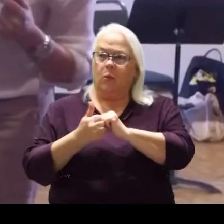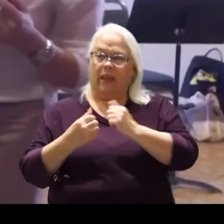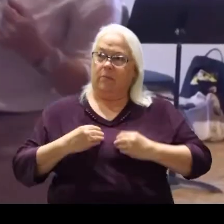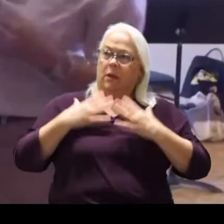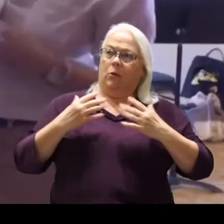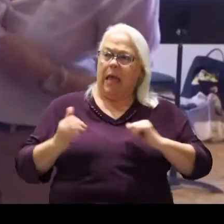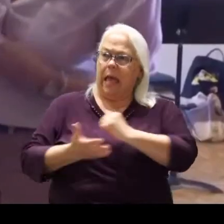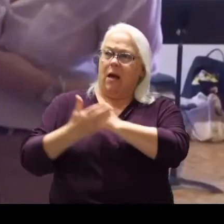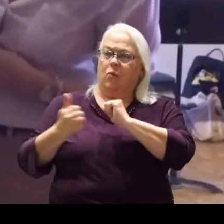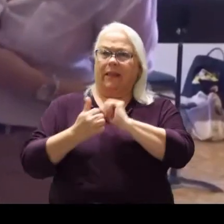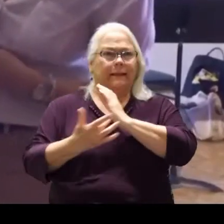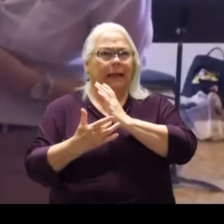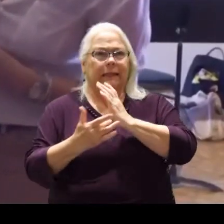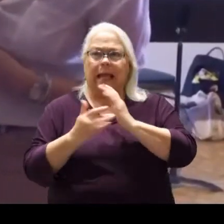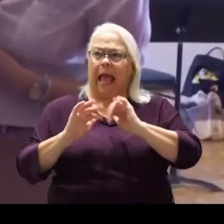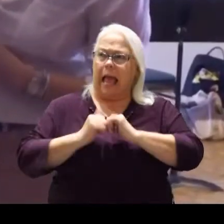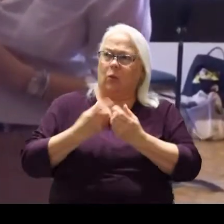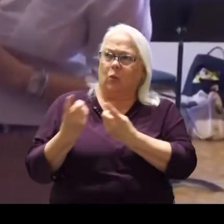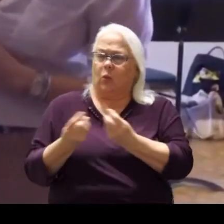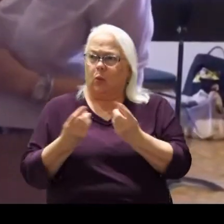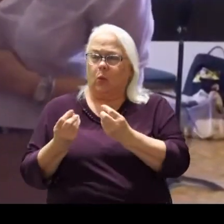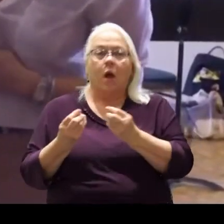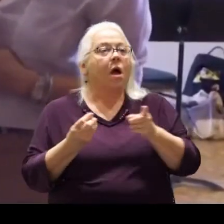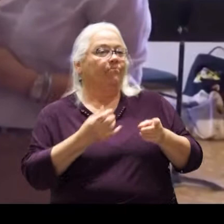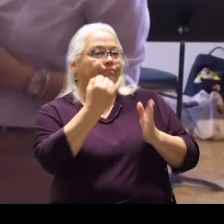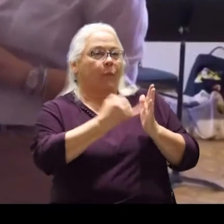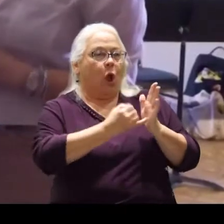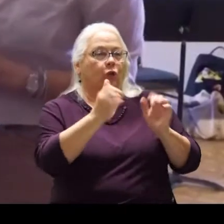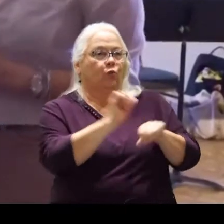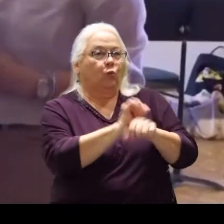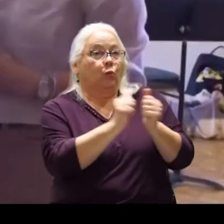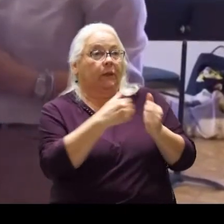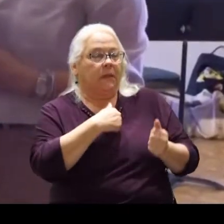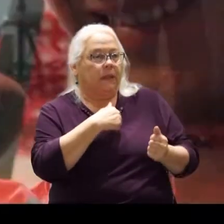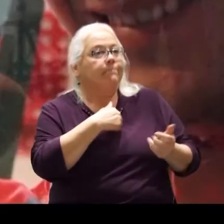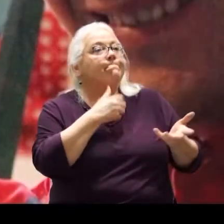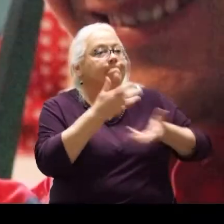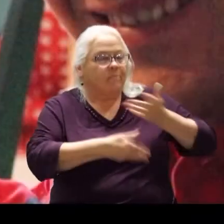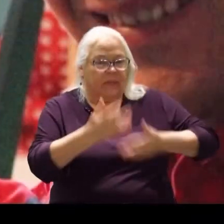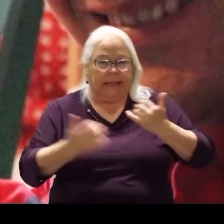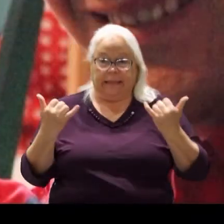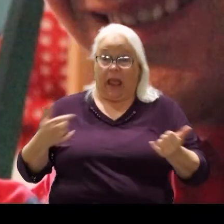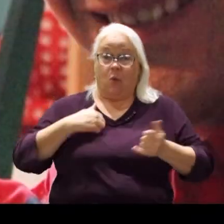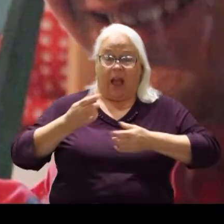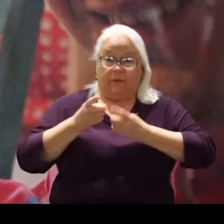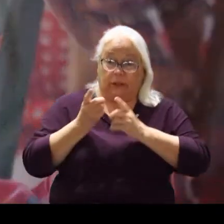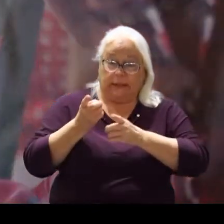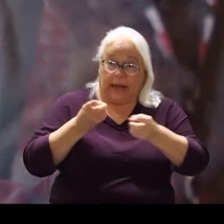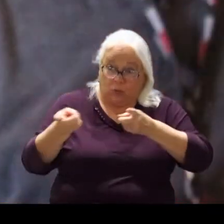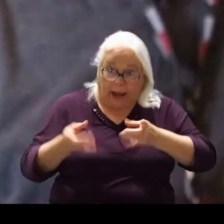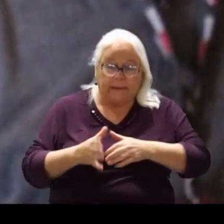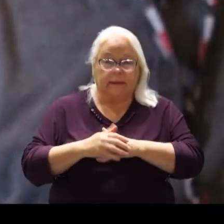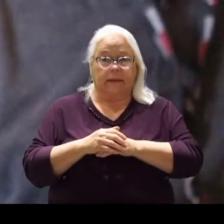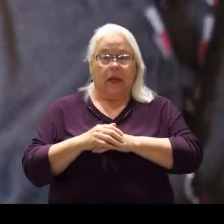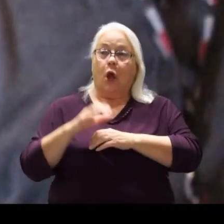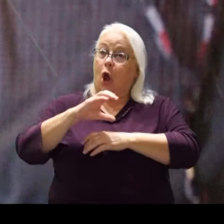or inspiration. And so my fellow artists and I began to develop our own methodology. I've now directed, co-created, and